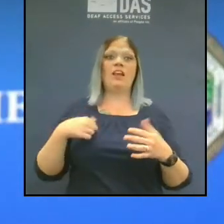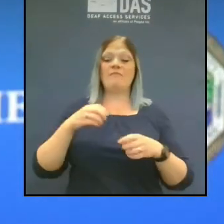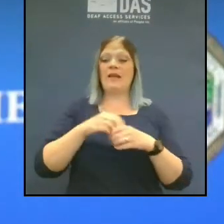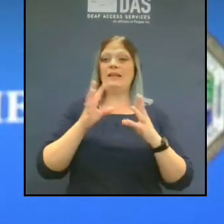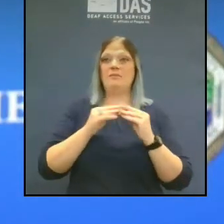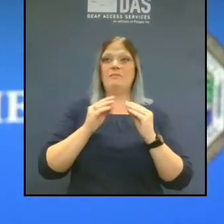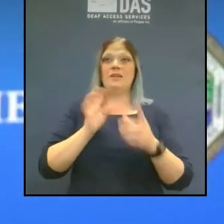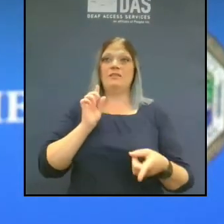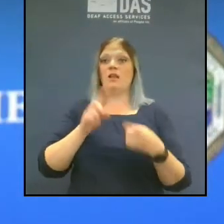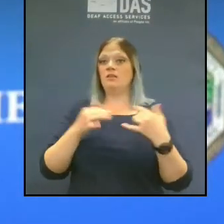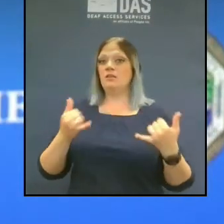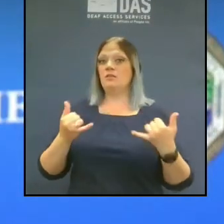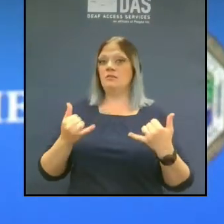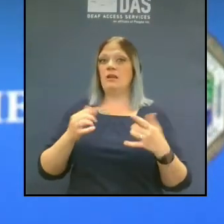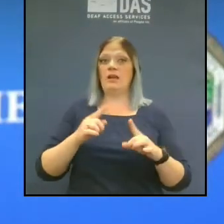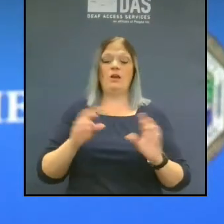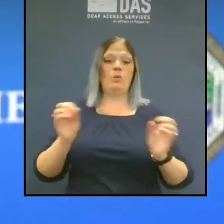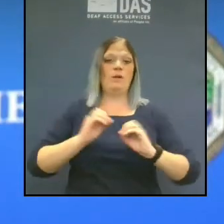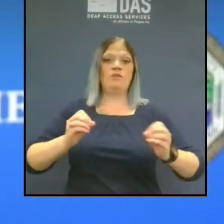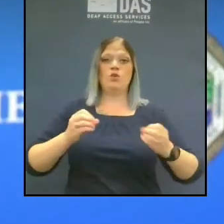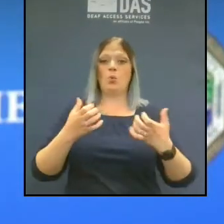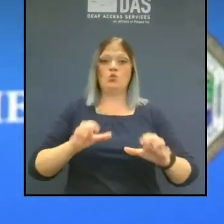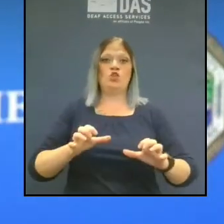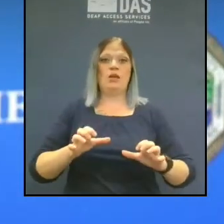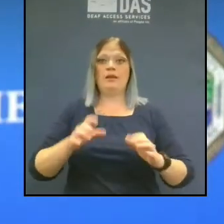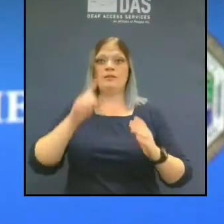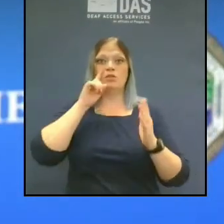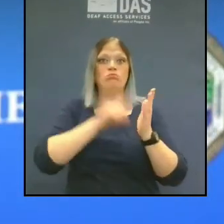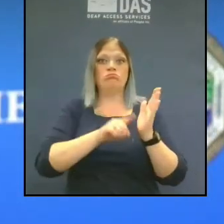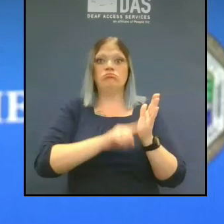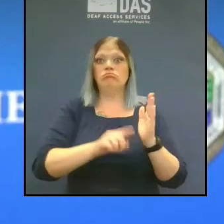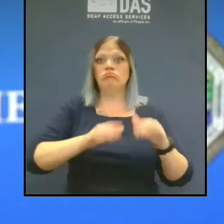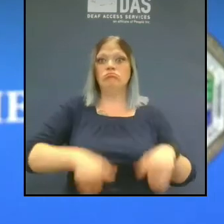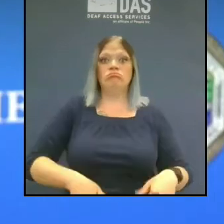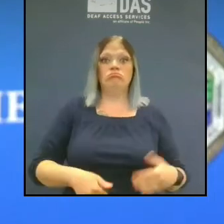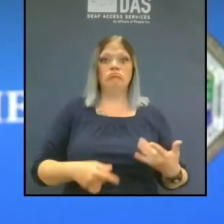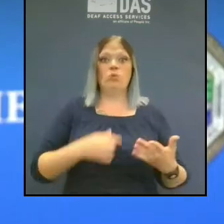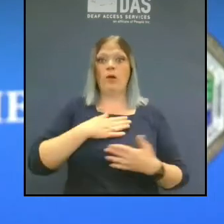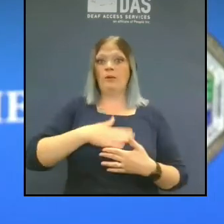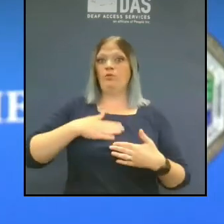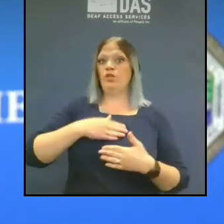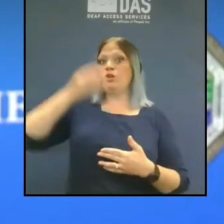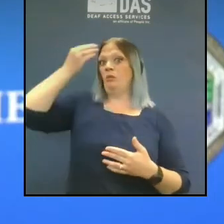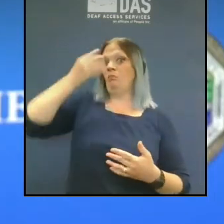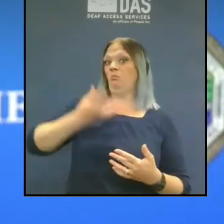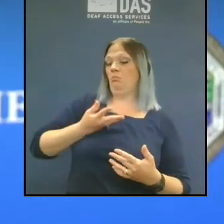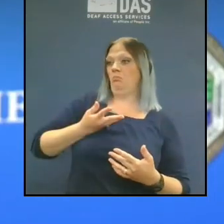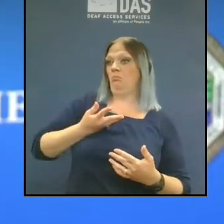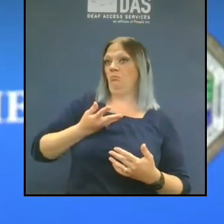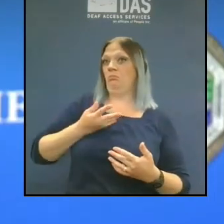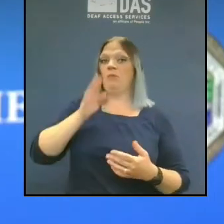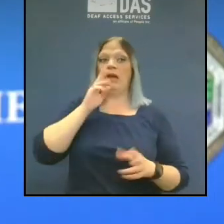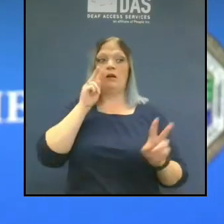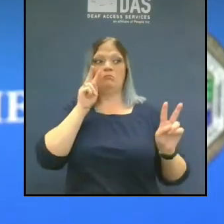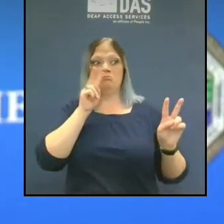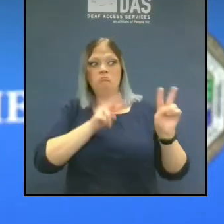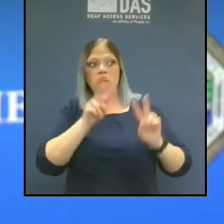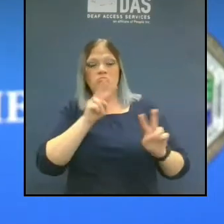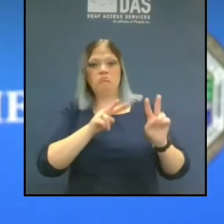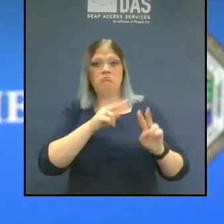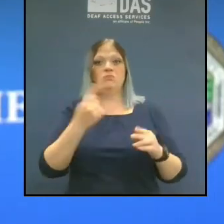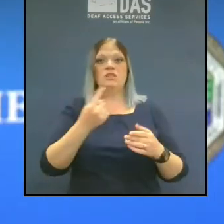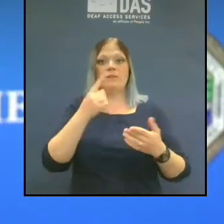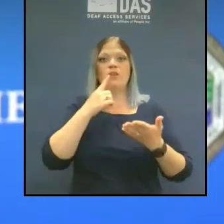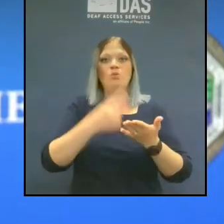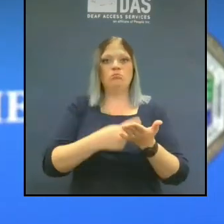now, so I haven't had a chance to take a look, and so I appreciate you alerting us to it, and I'll take a look, and that's something that we can talk